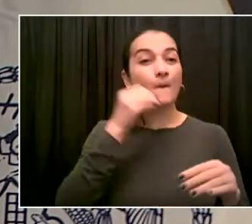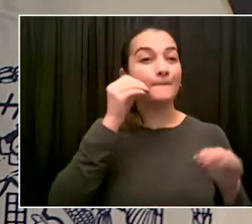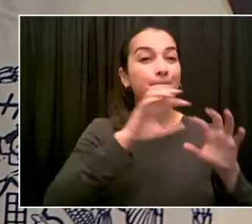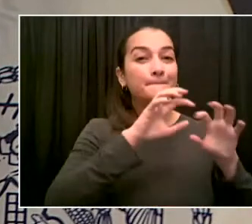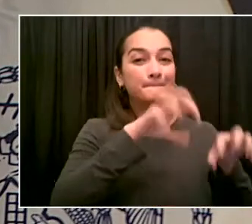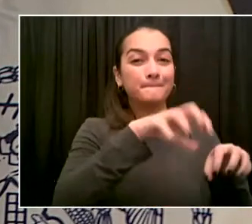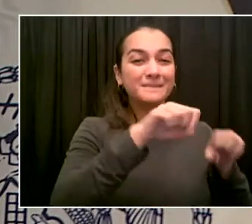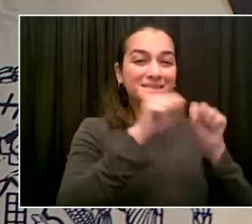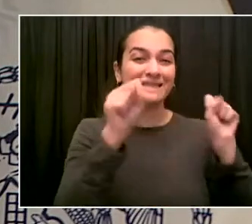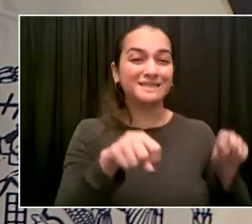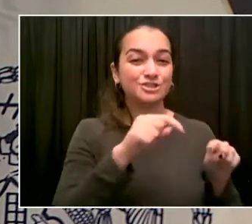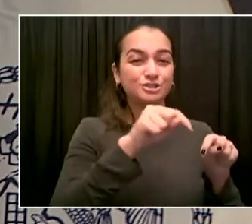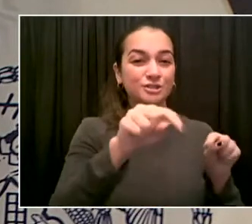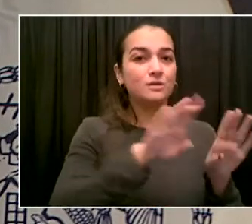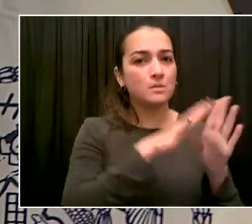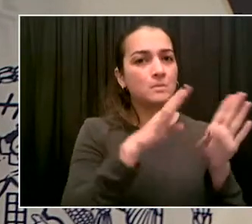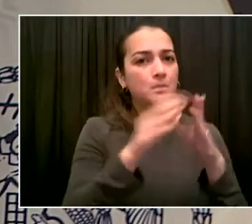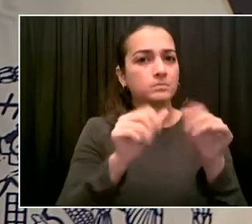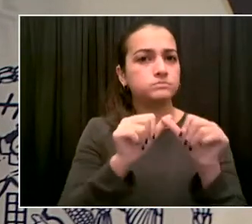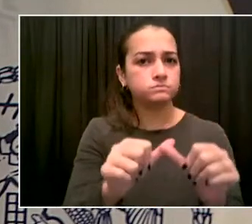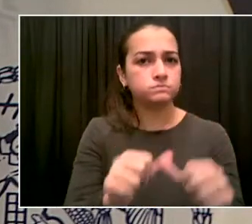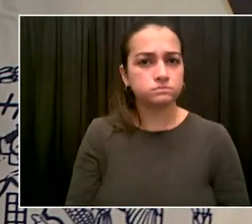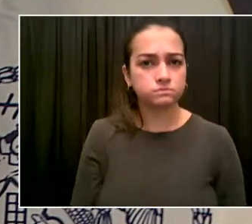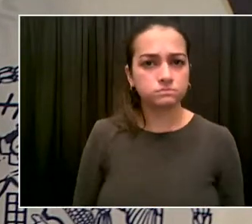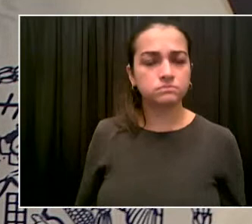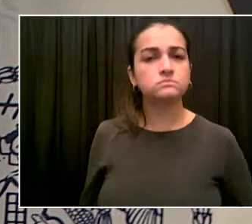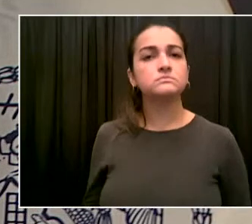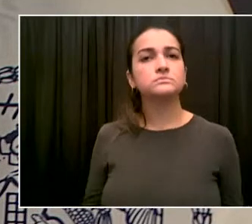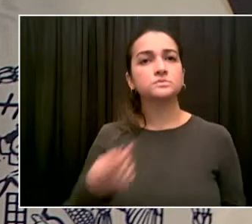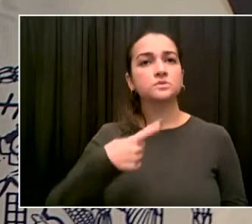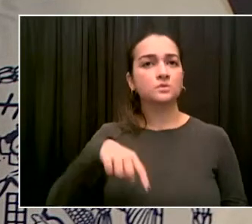majority are doing the work and they're shouldering the burden for the others who are